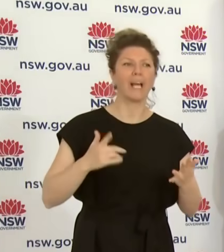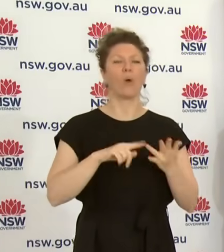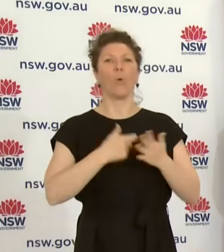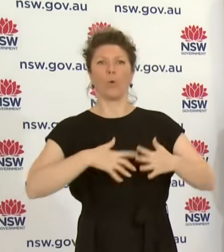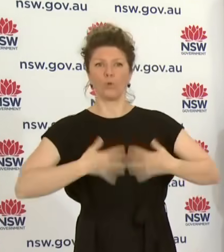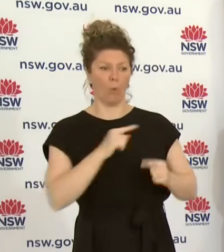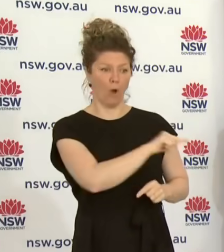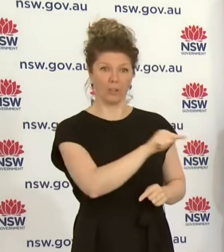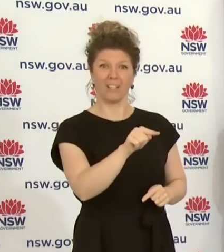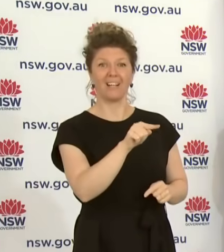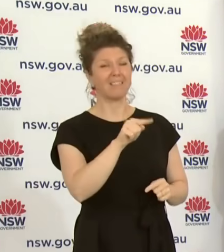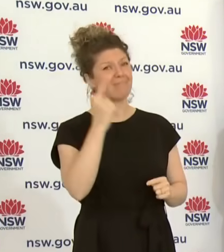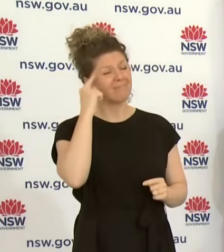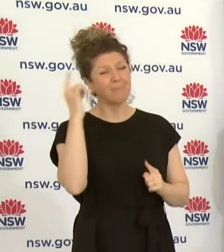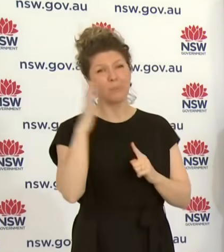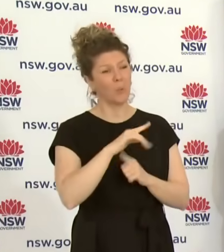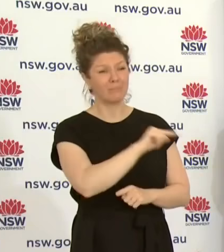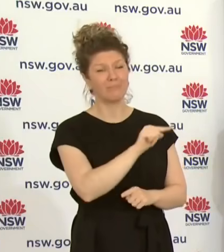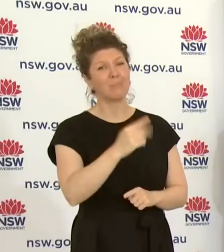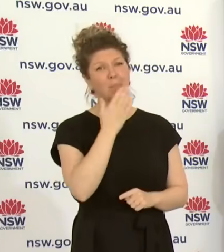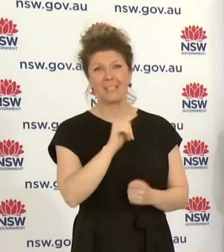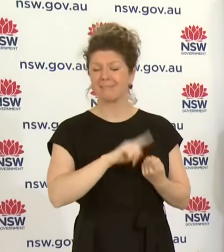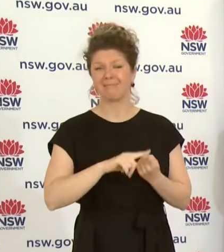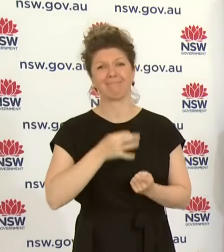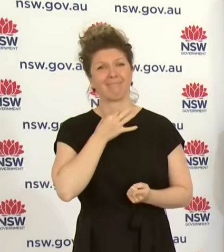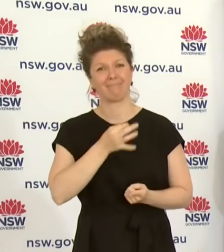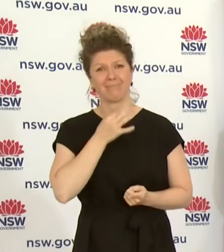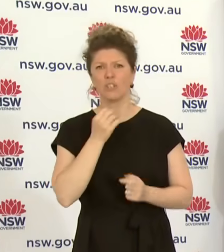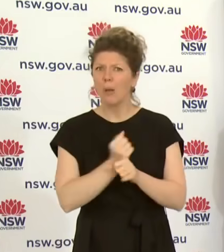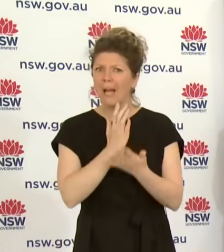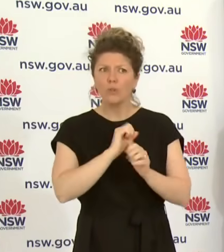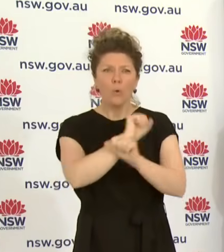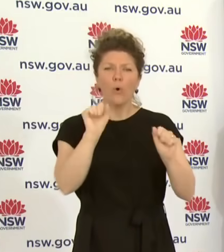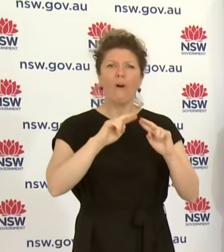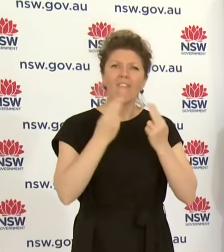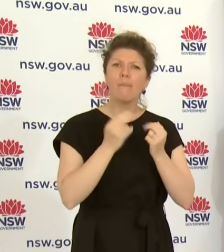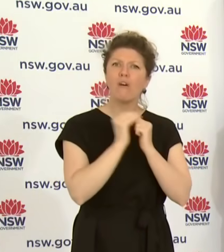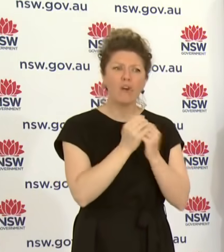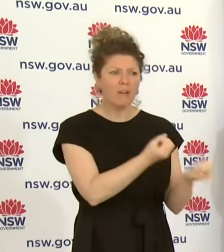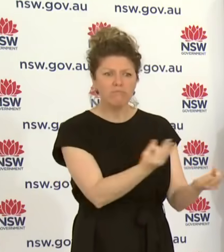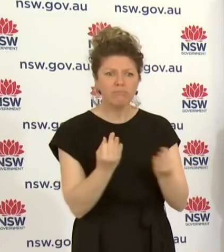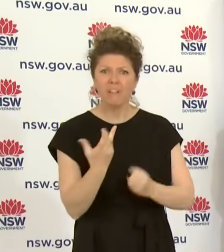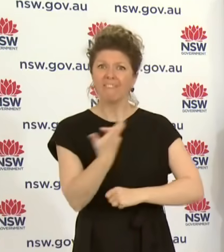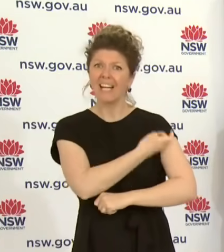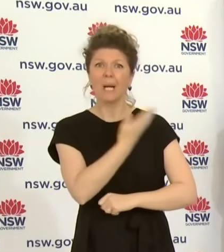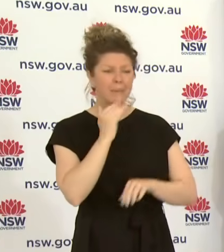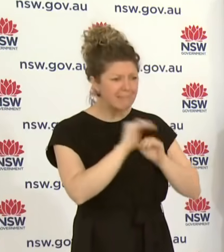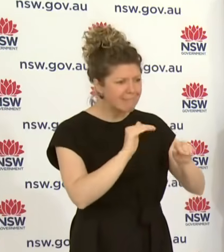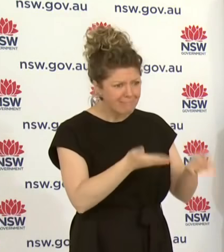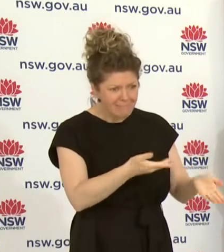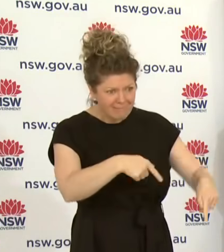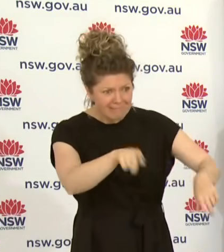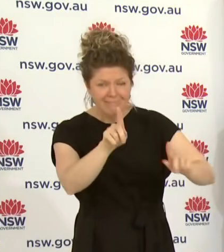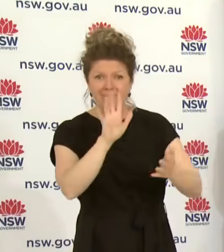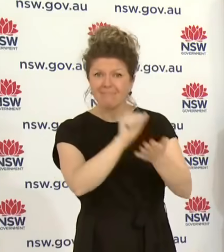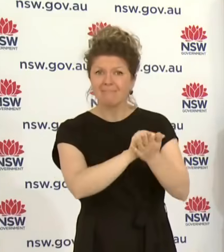circle of friends or family, if you know of anybody that's unvaccinated, please make sure they come forward and get vaccinated. Importantly,